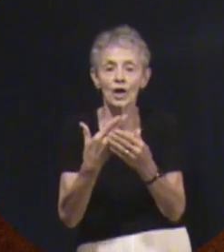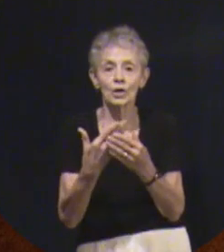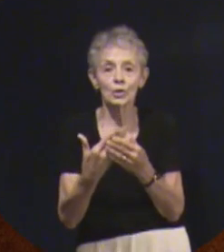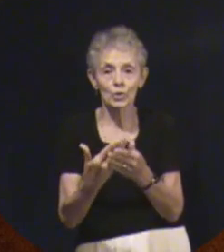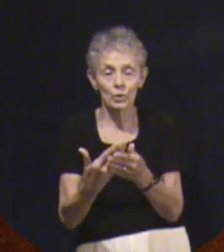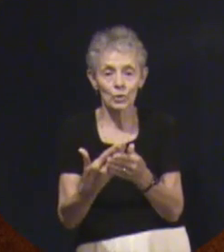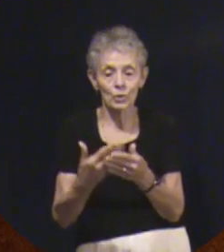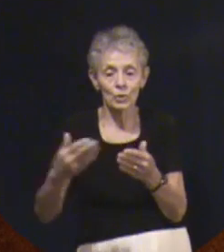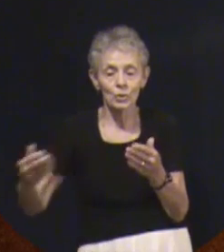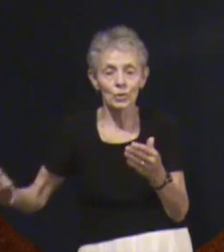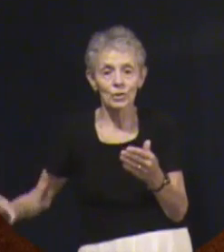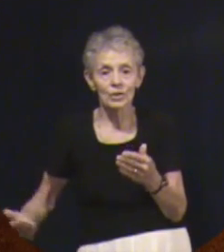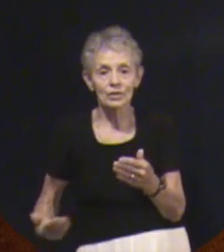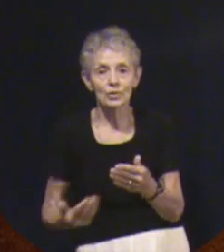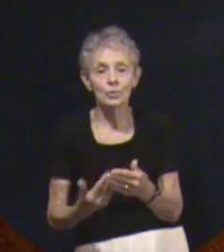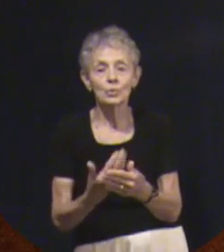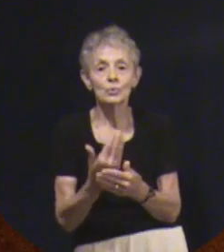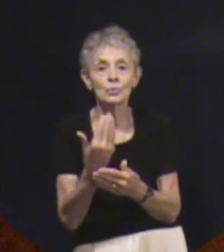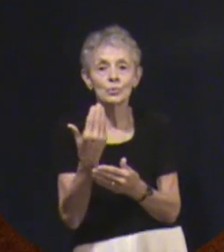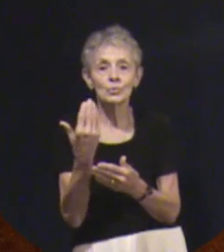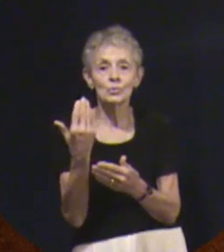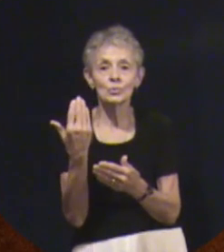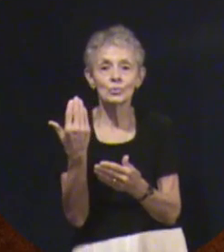the good